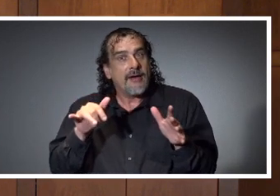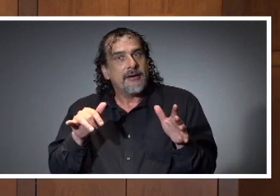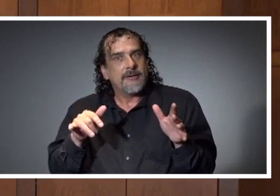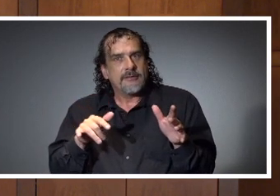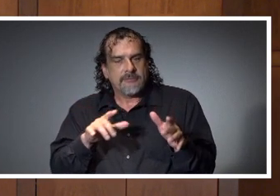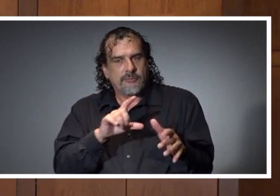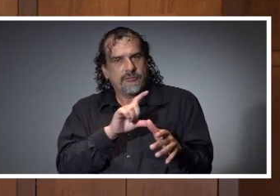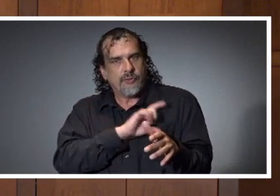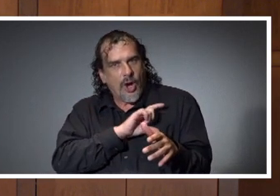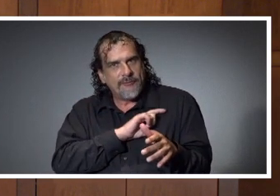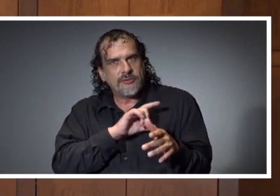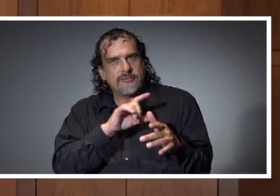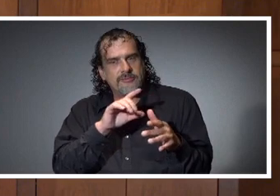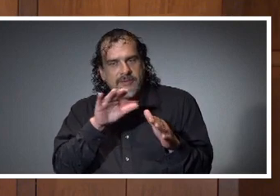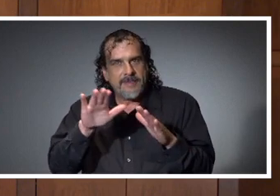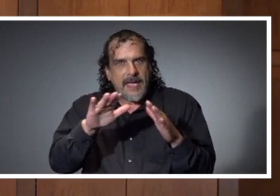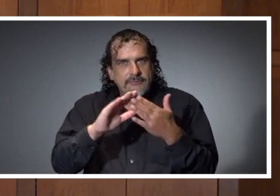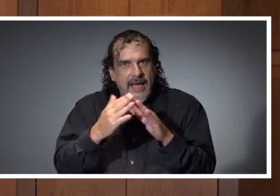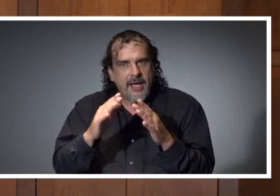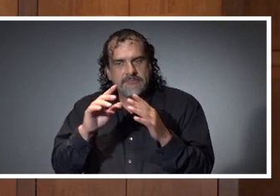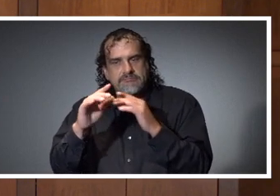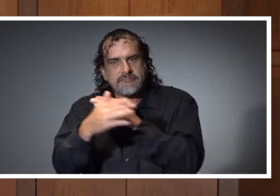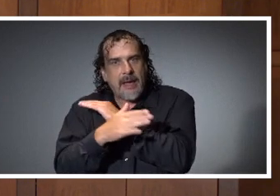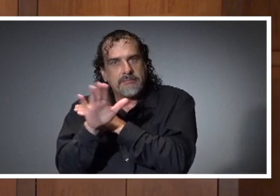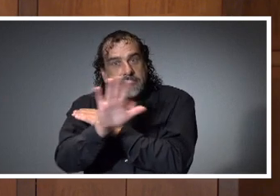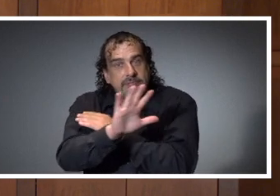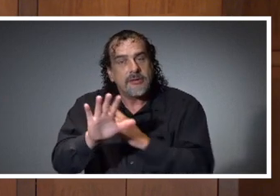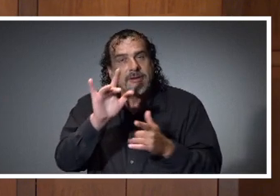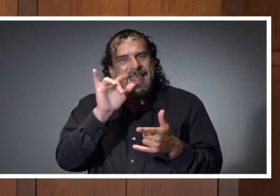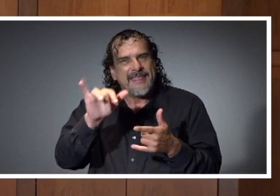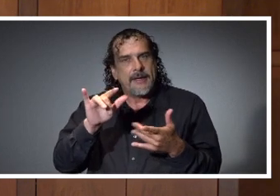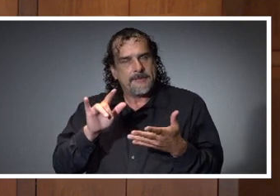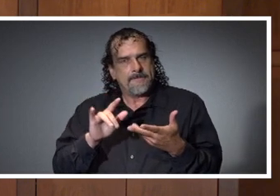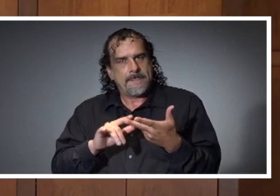law enforcement officials. And so Director Michelle has